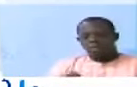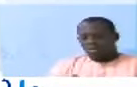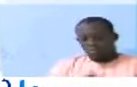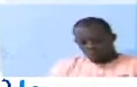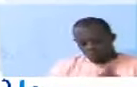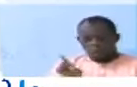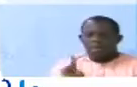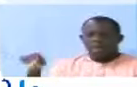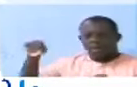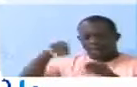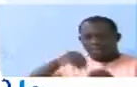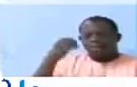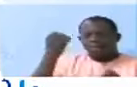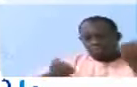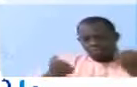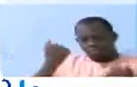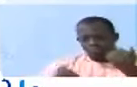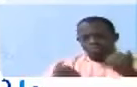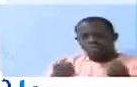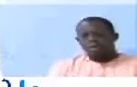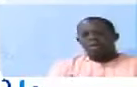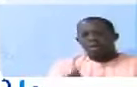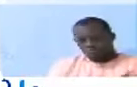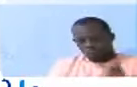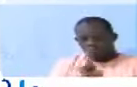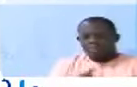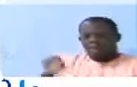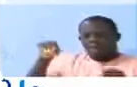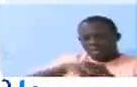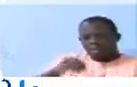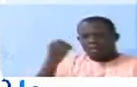that truck. He boarded the truck.